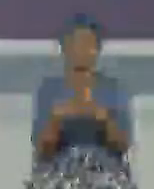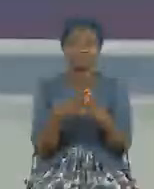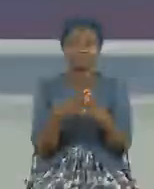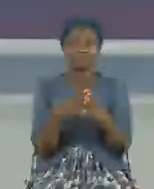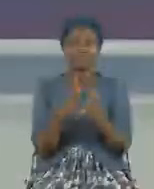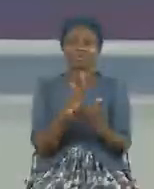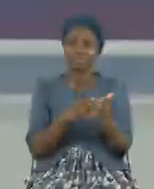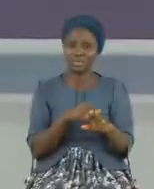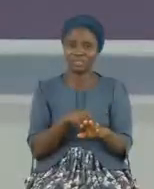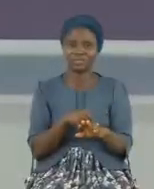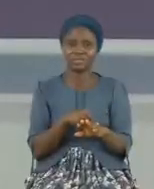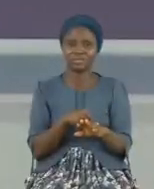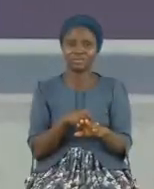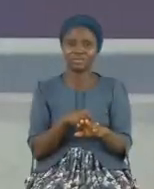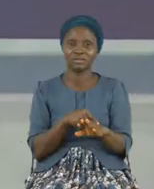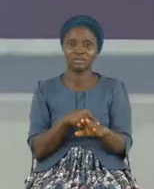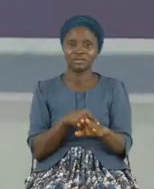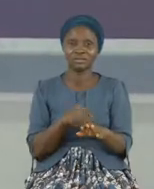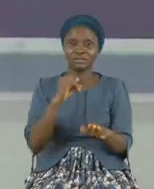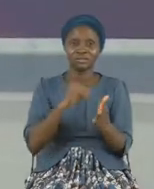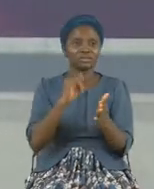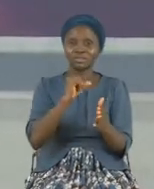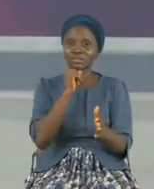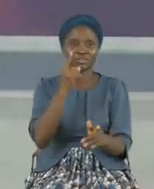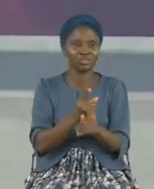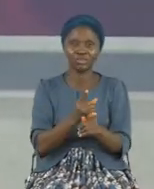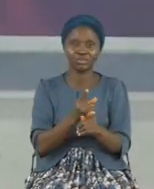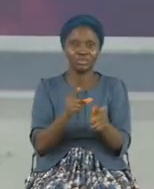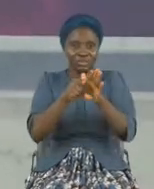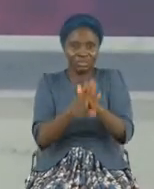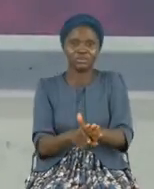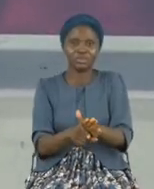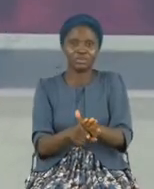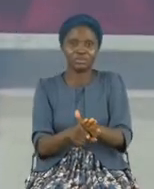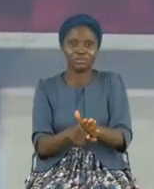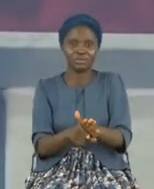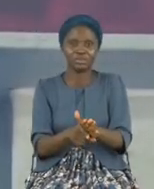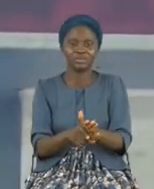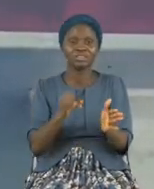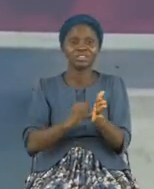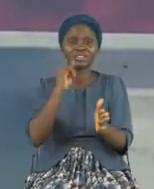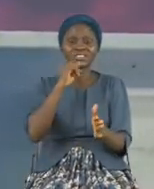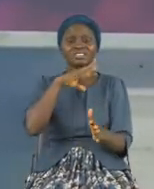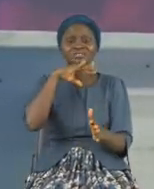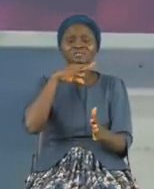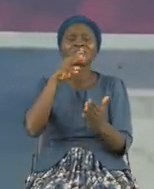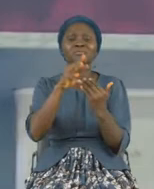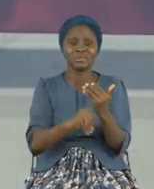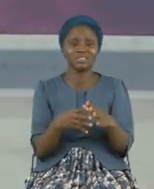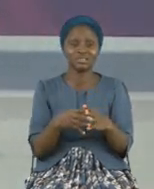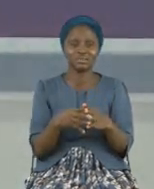Sometimes it's not just depression, it's defilement. Defilement.